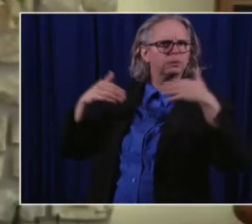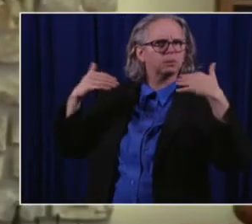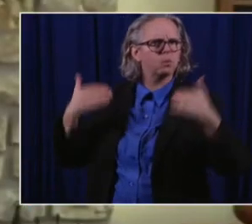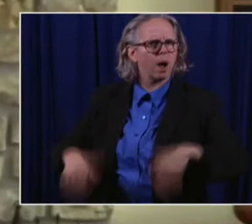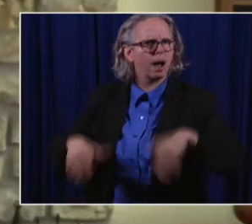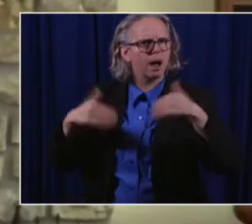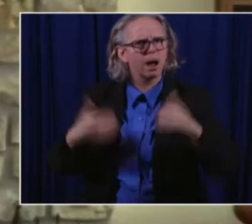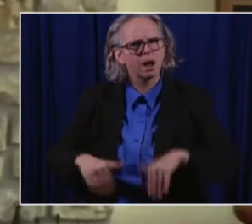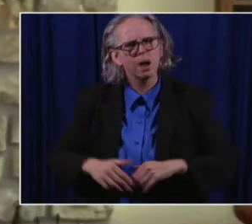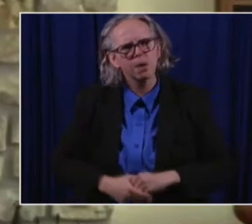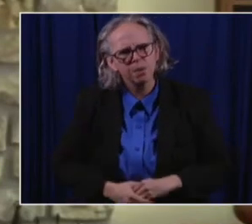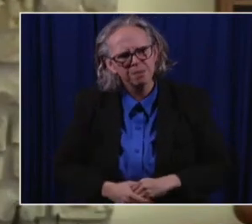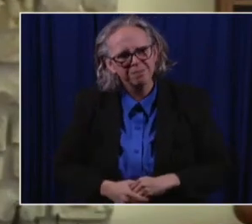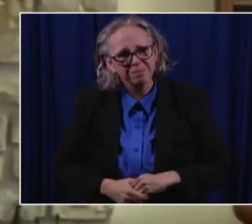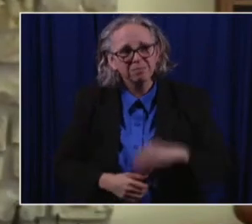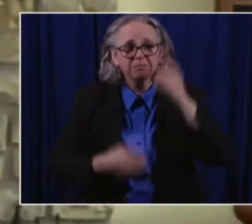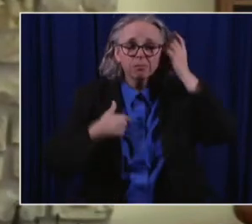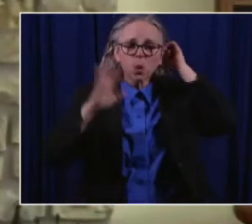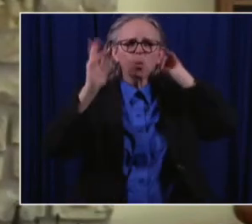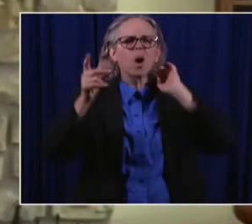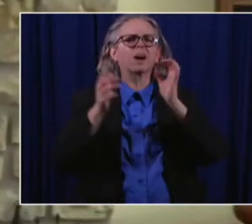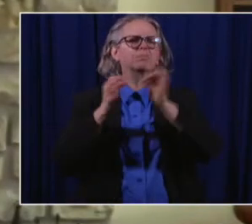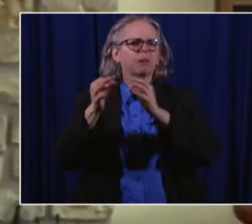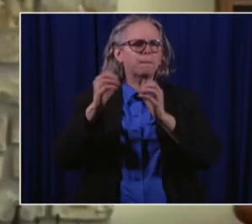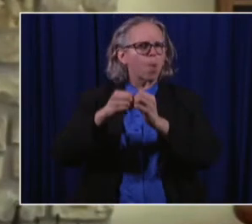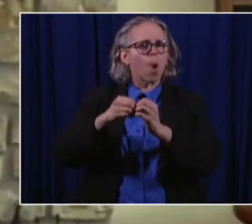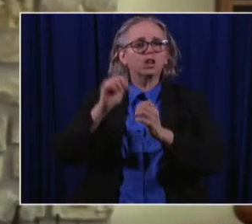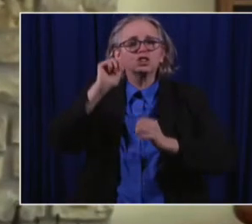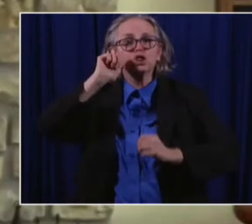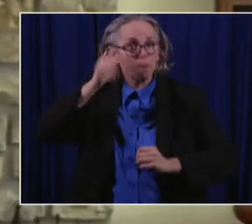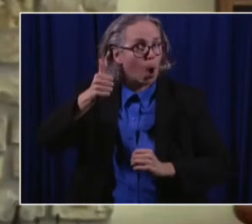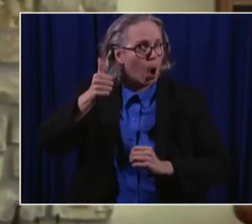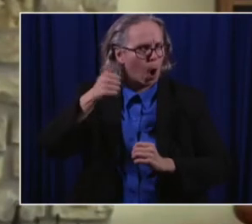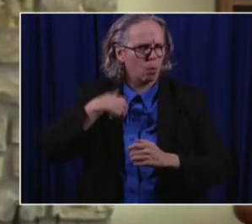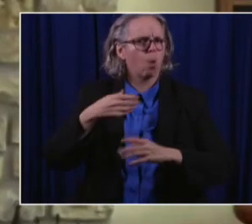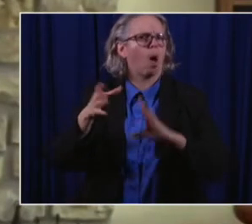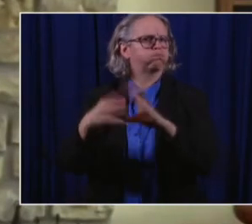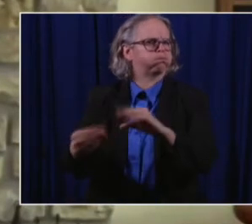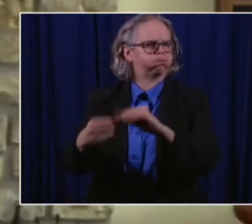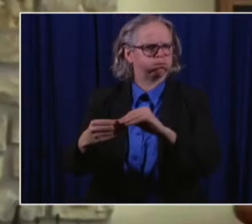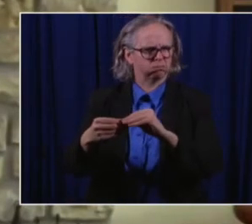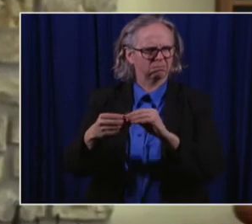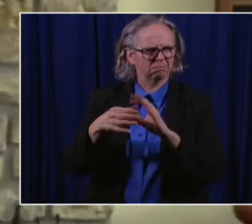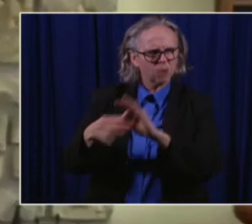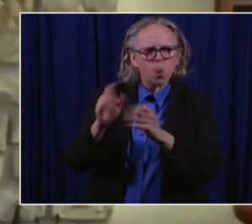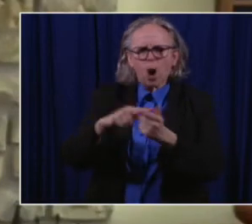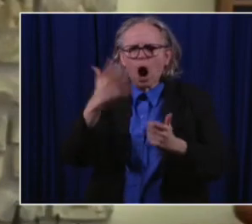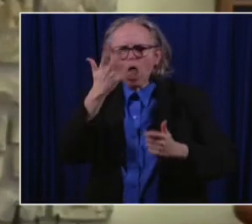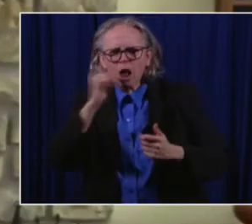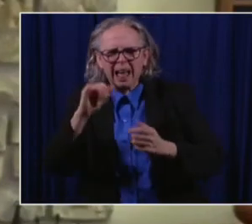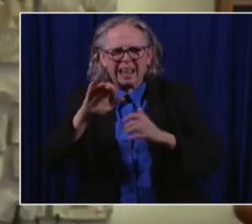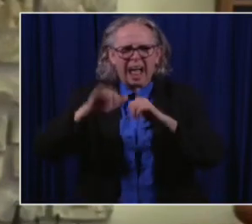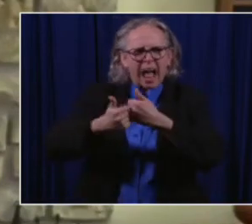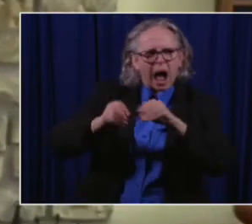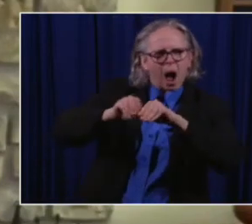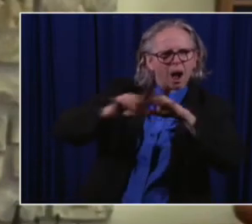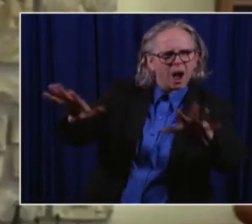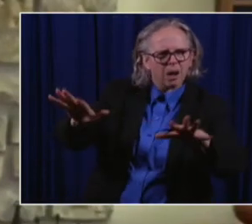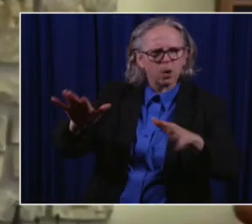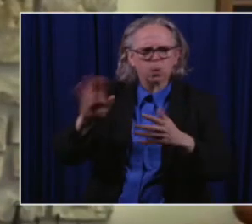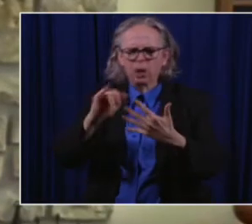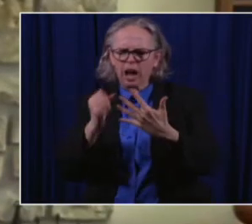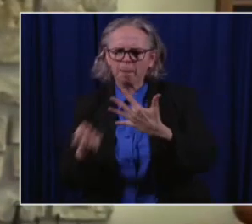about this tomorrow, about exactly how this is going to be not only distributed, but what the priorities are going to